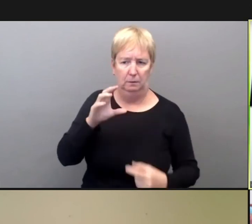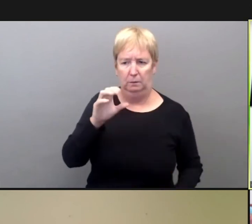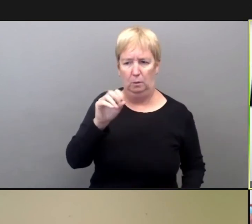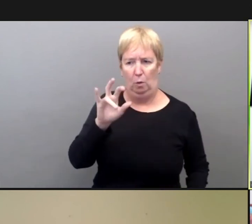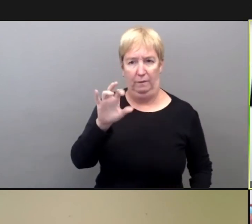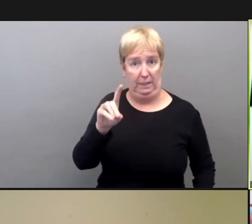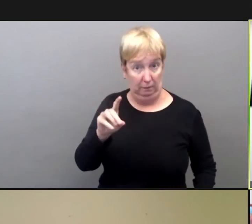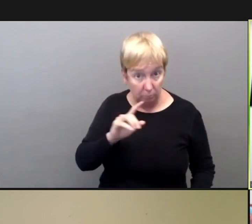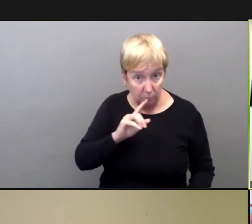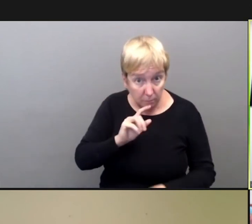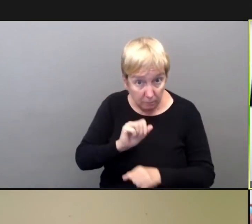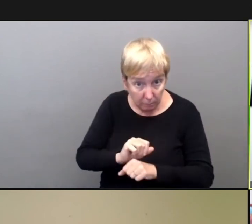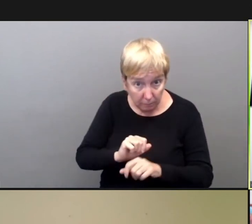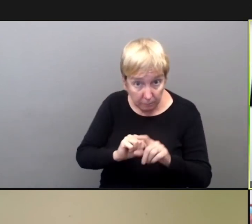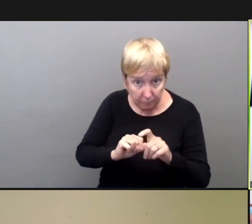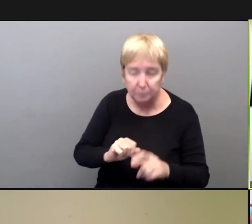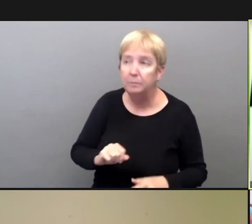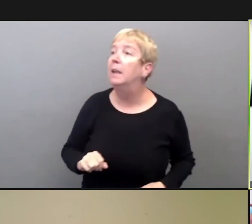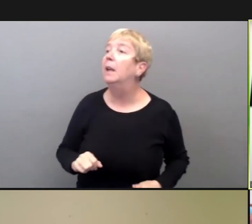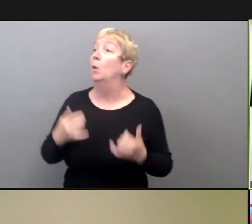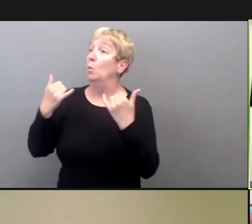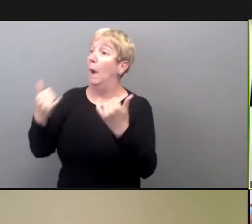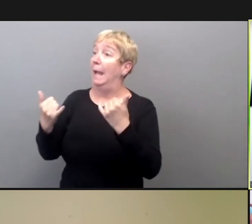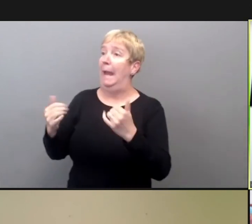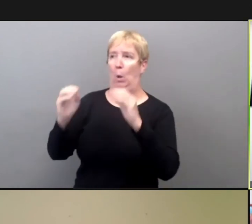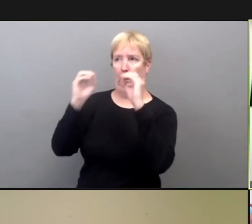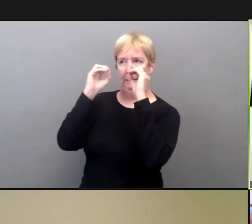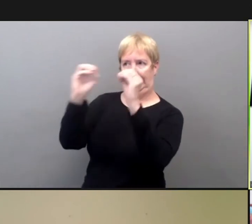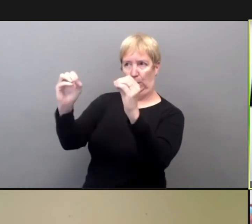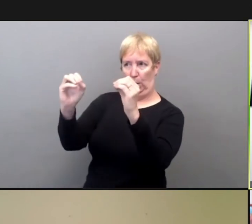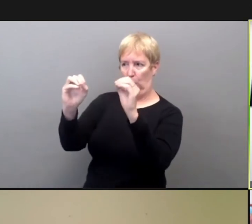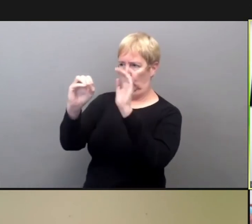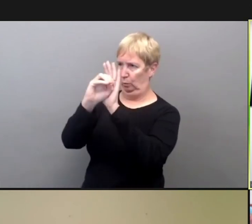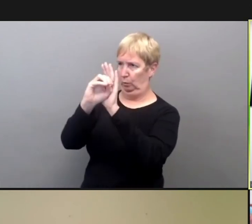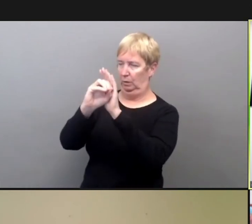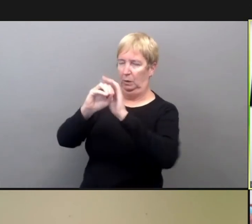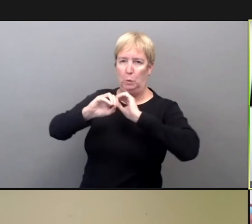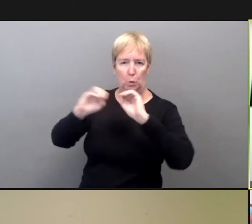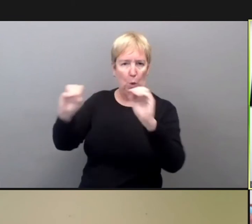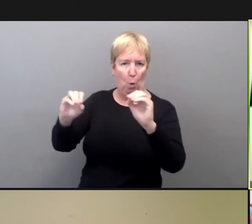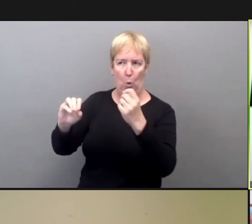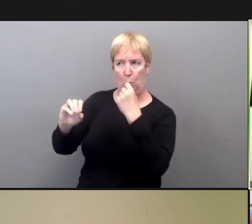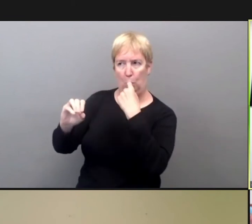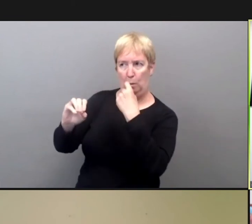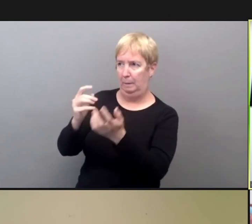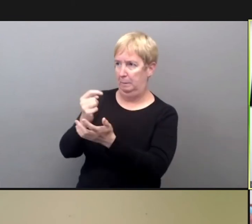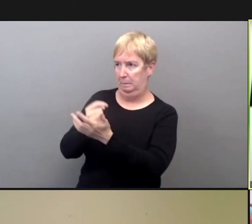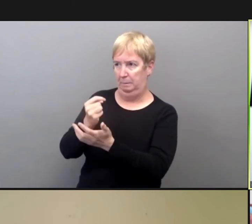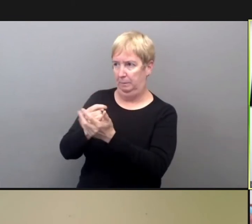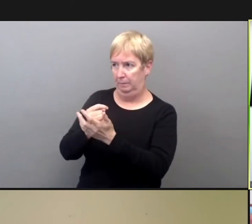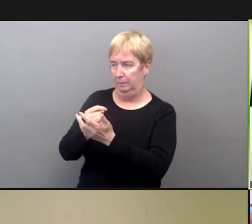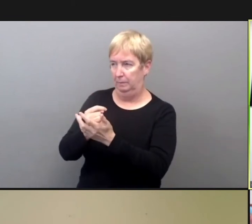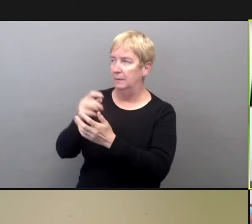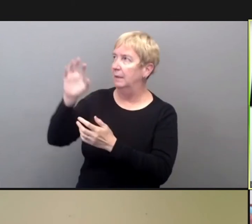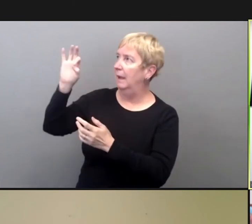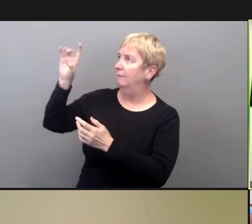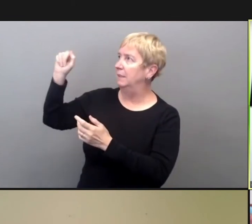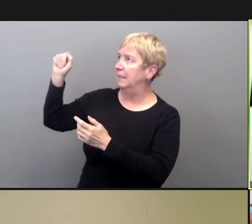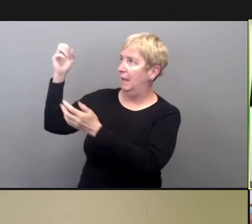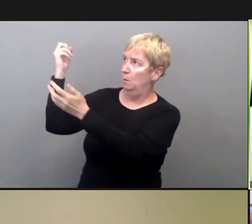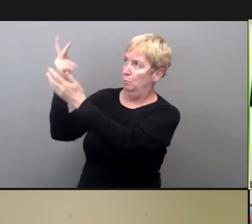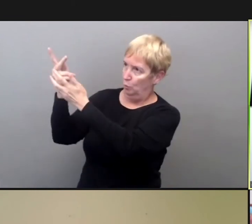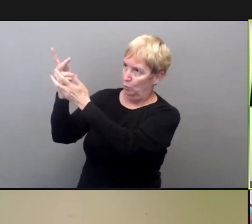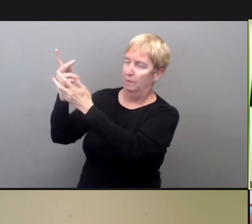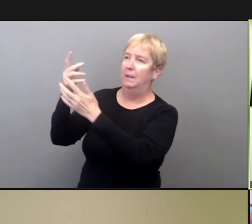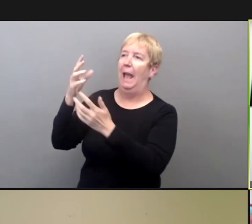So right now, there are 0 pills that have proven to be effective and approved by the FDA to treat